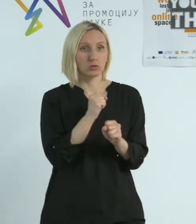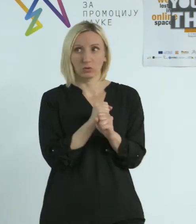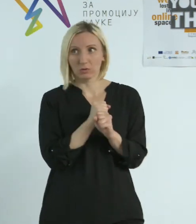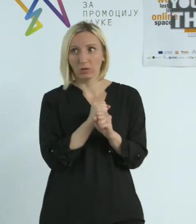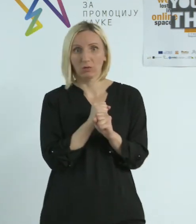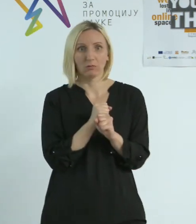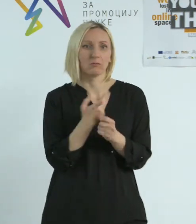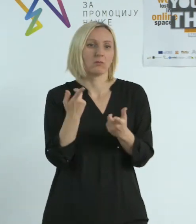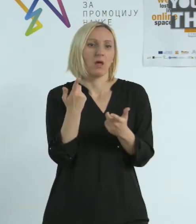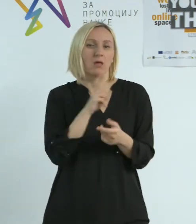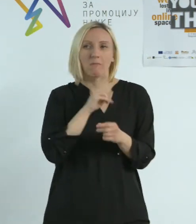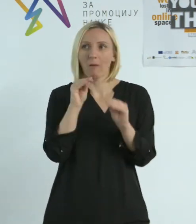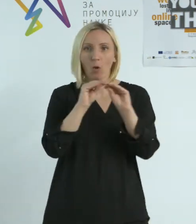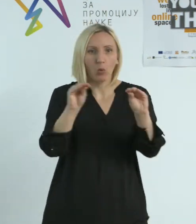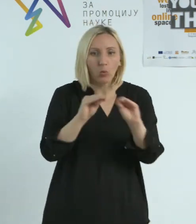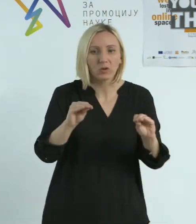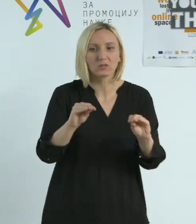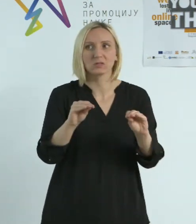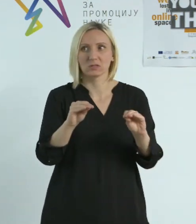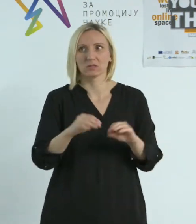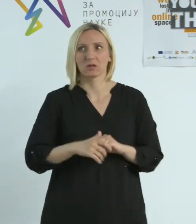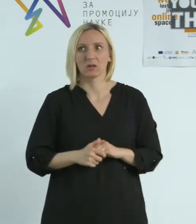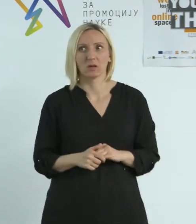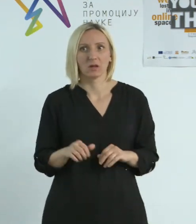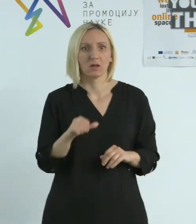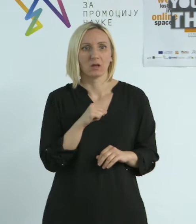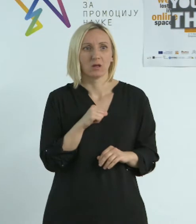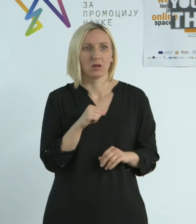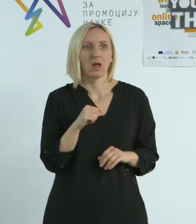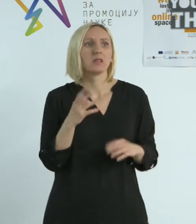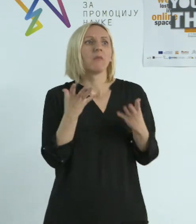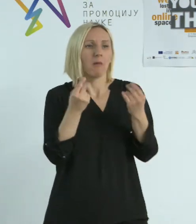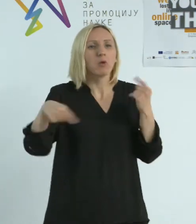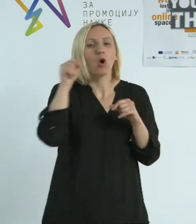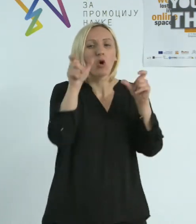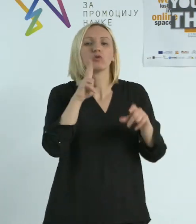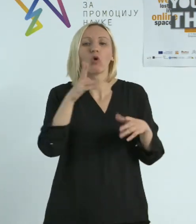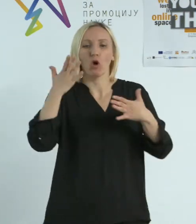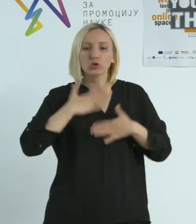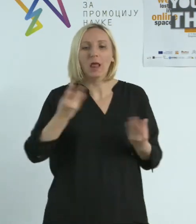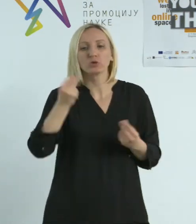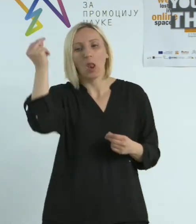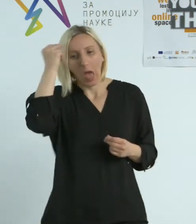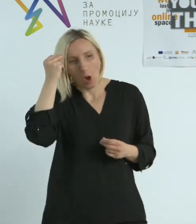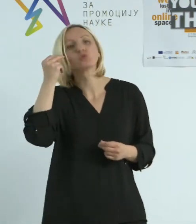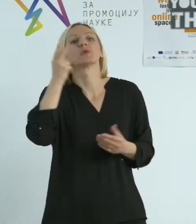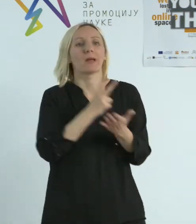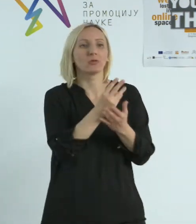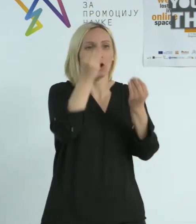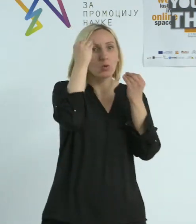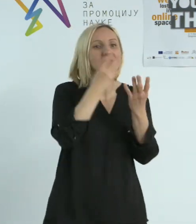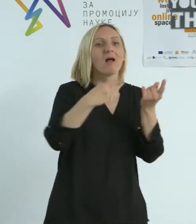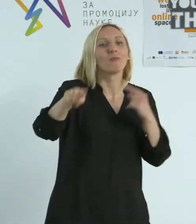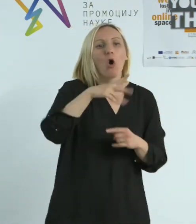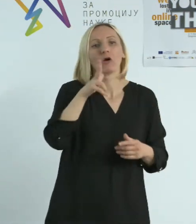the course and the learning course just because we want to learn. But I think it's a thing to think about.